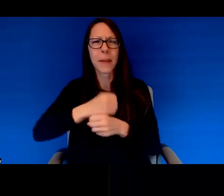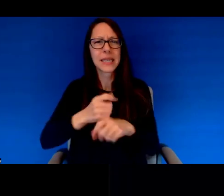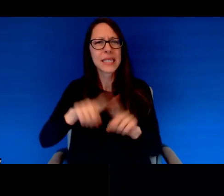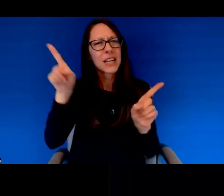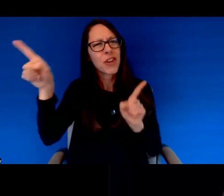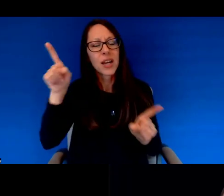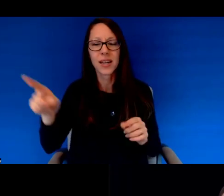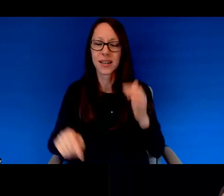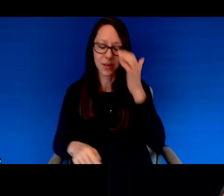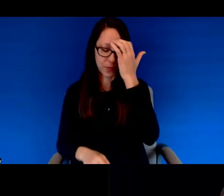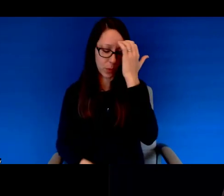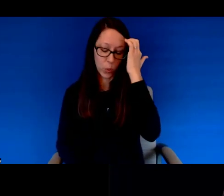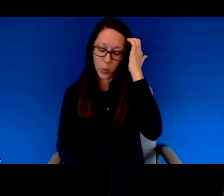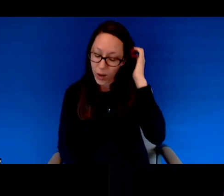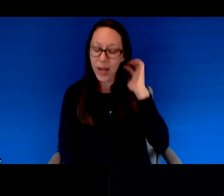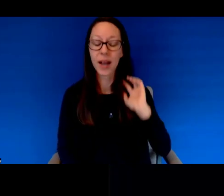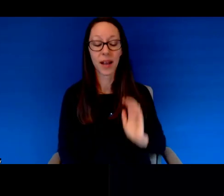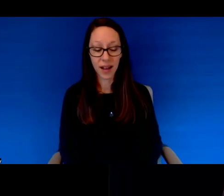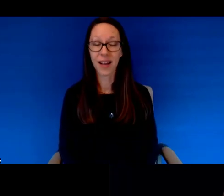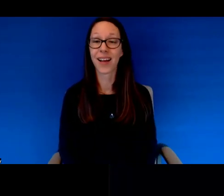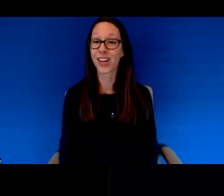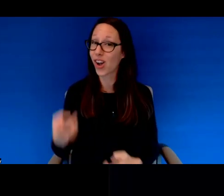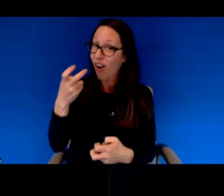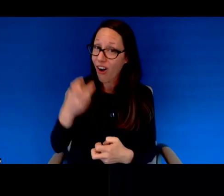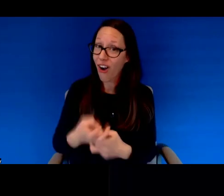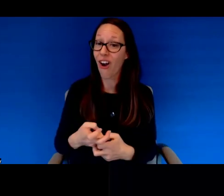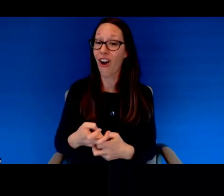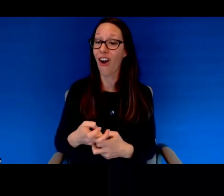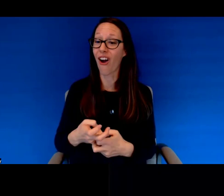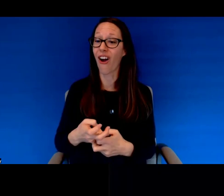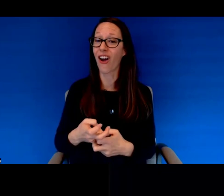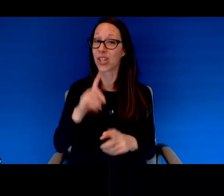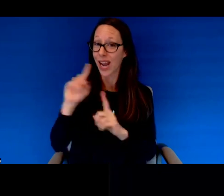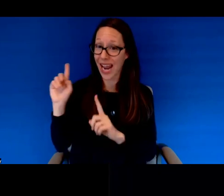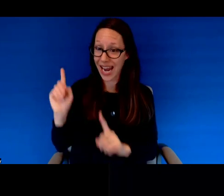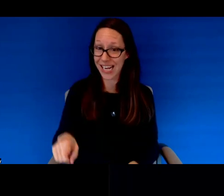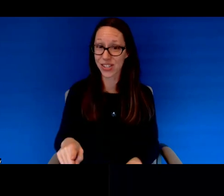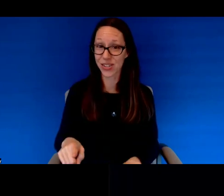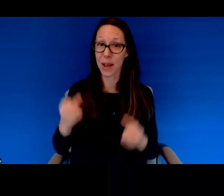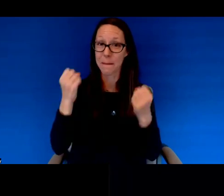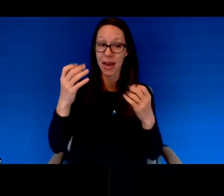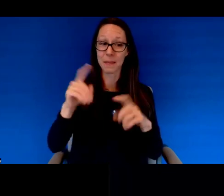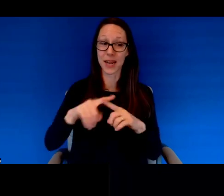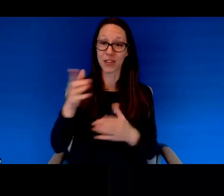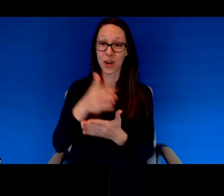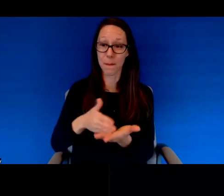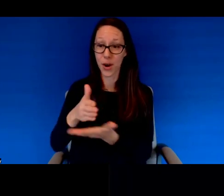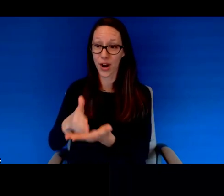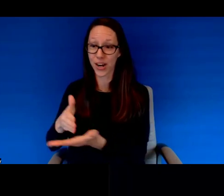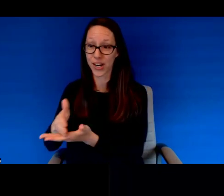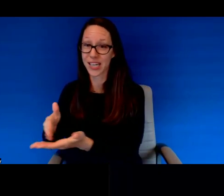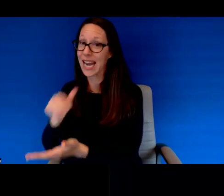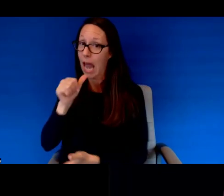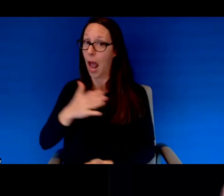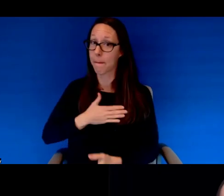Oh, okay. Well, that's a really, really hard question to answer, and it's got a lot of parts to it, and it's also not my area of study.